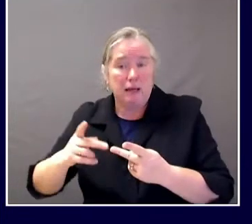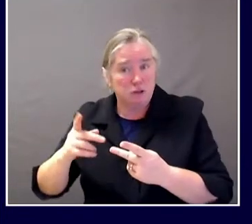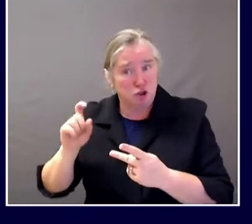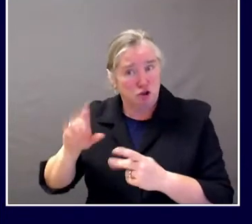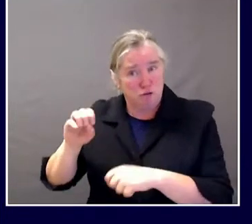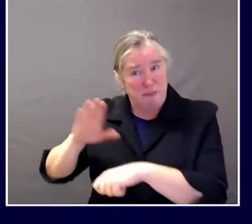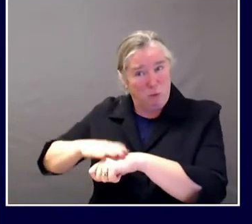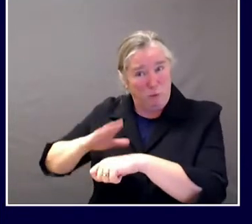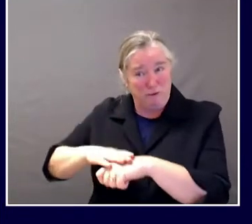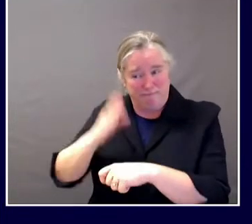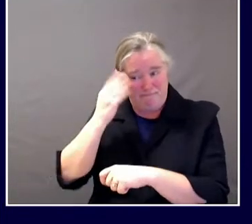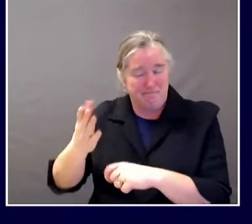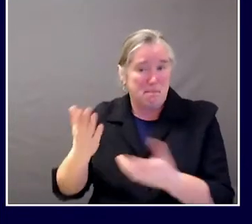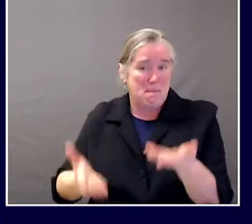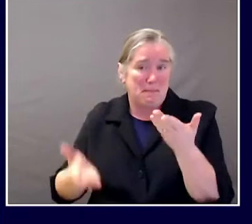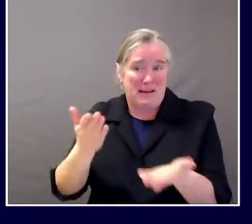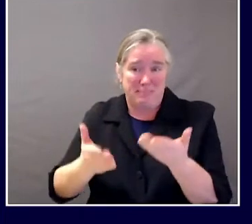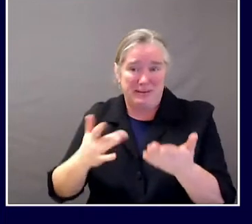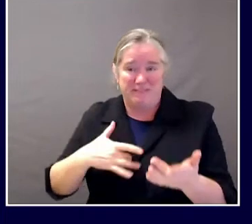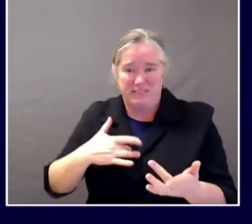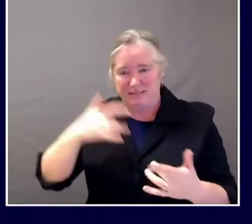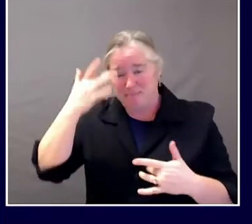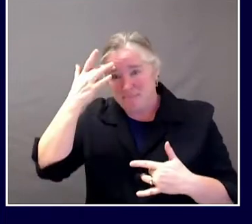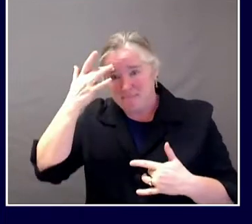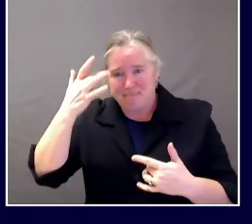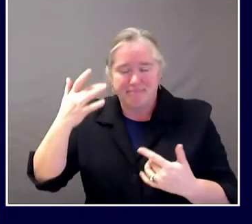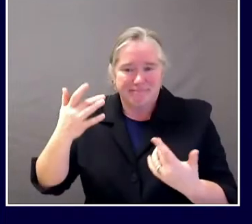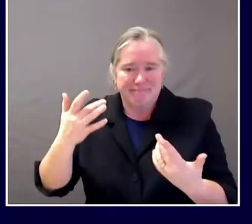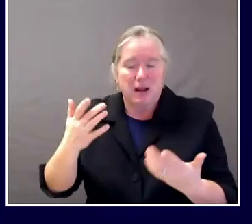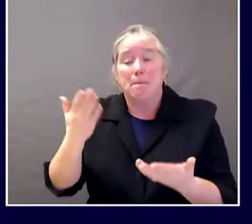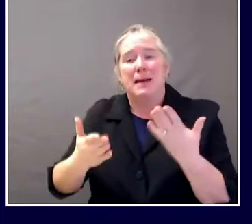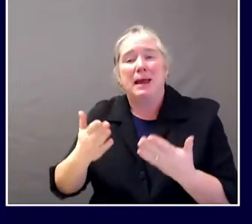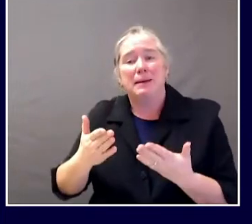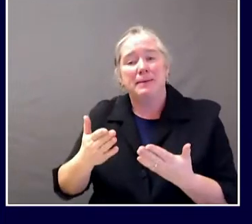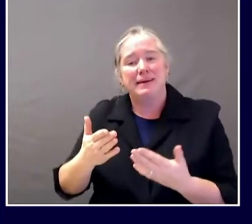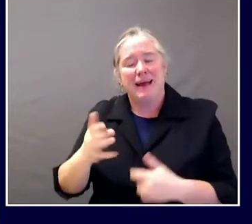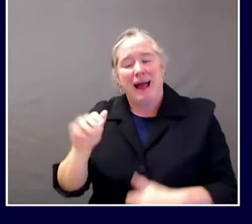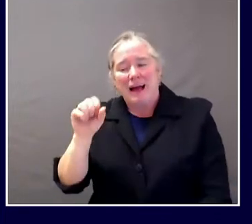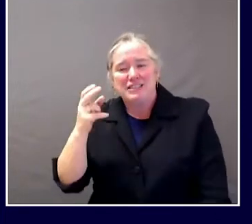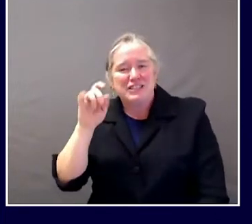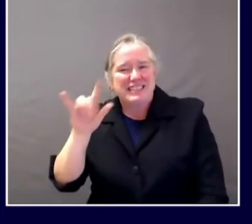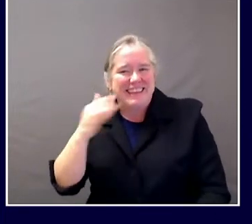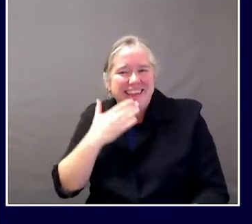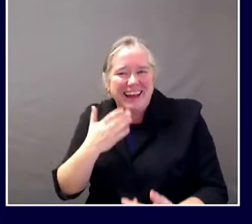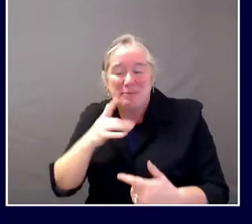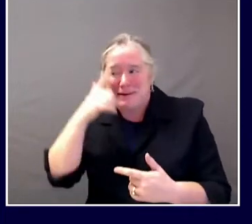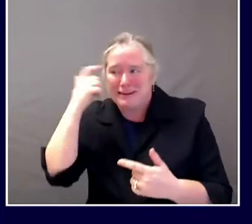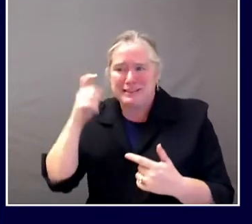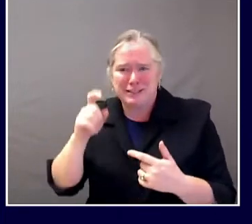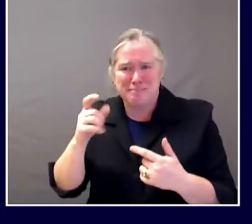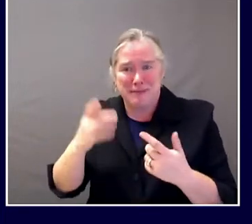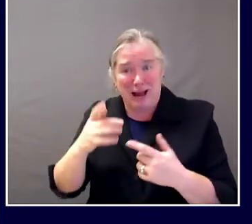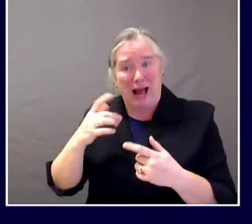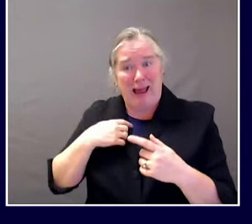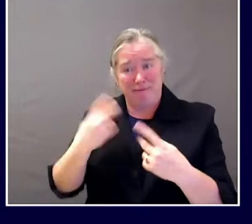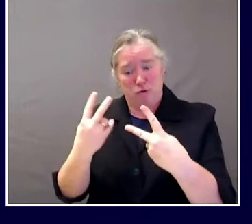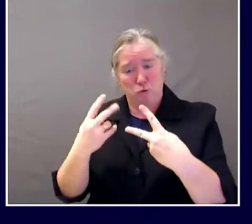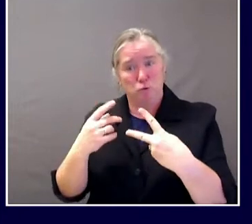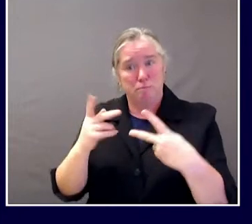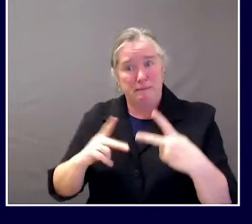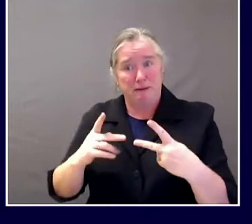And I probably should have added that question to my FAQs, Ashley, but thank you for giving me the opportunity to talk about it